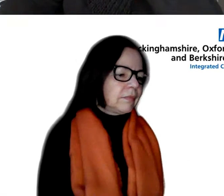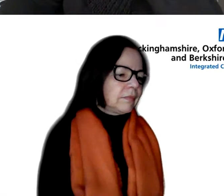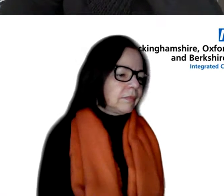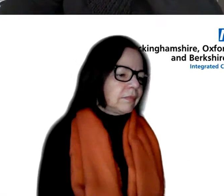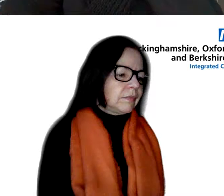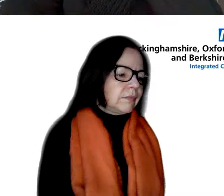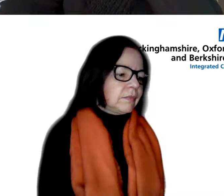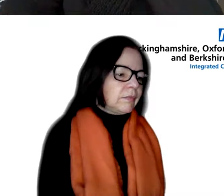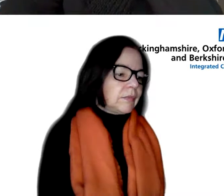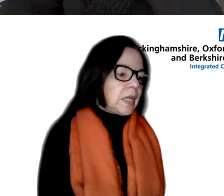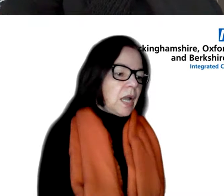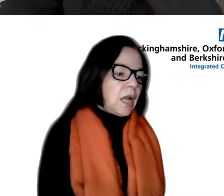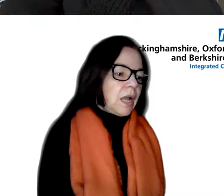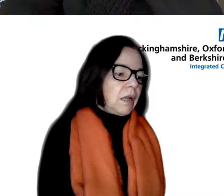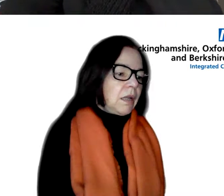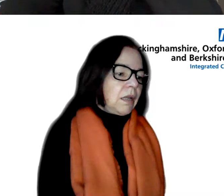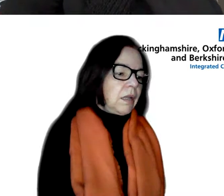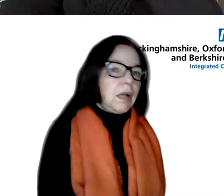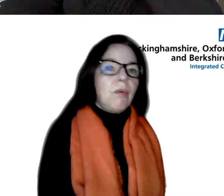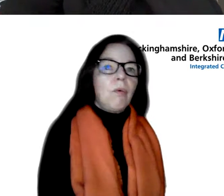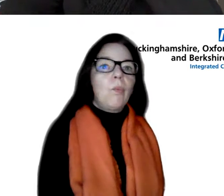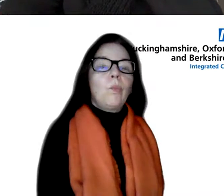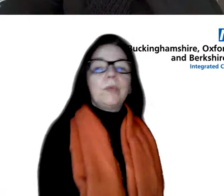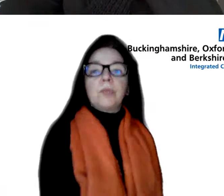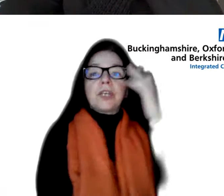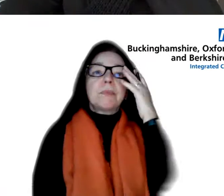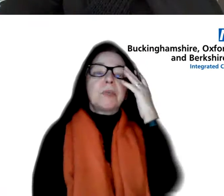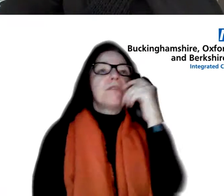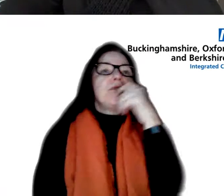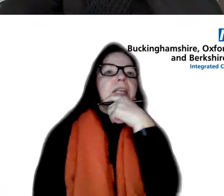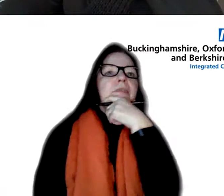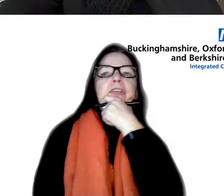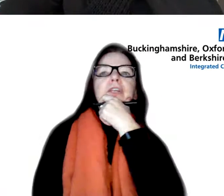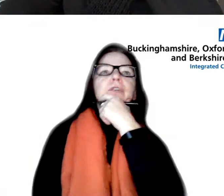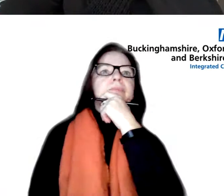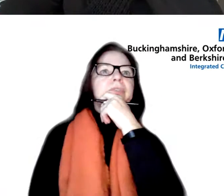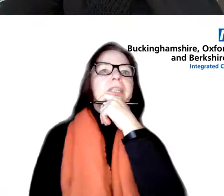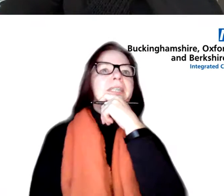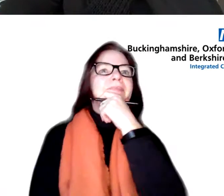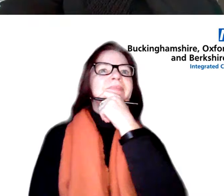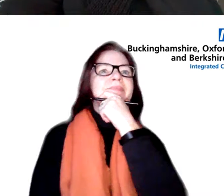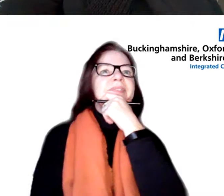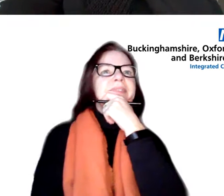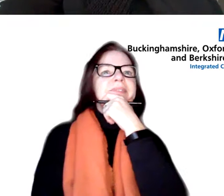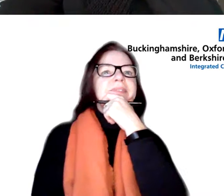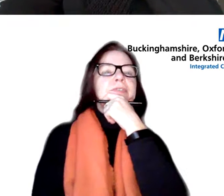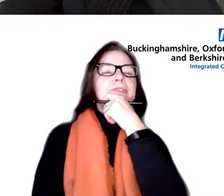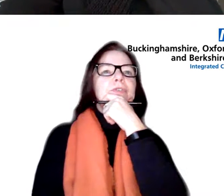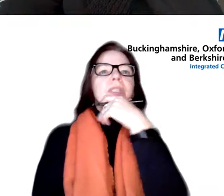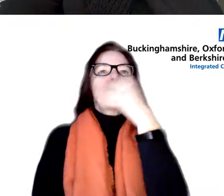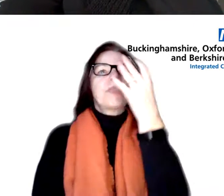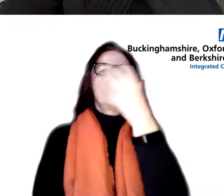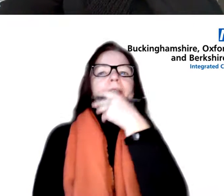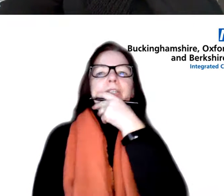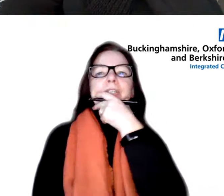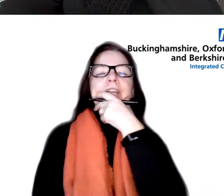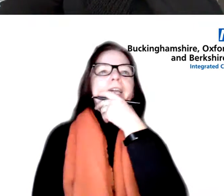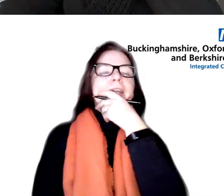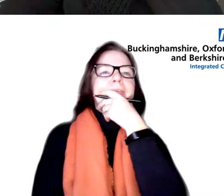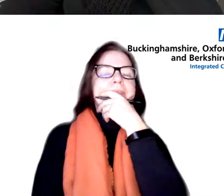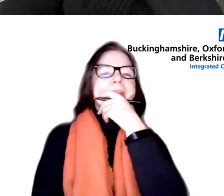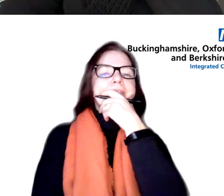verbally go through that? How would you want that? Whichever's most convenient for you, really. Yeah, if you've got something